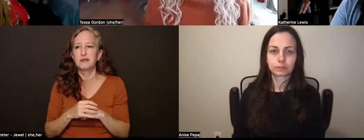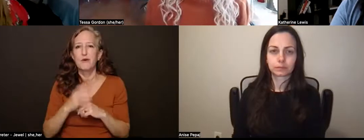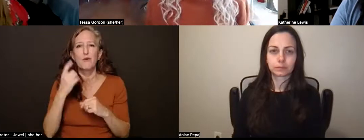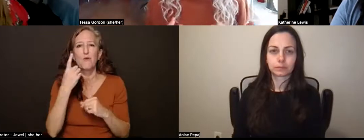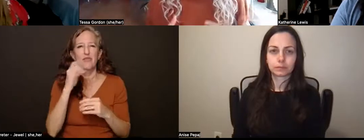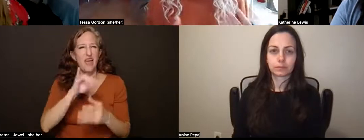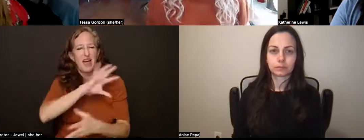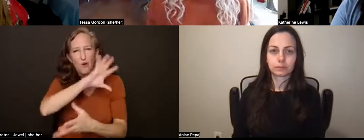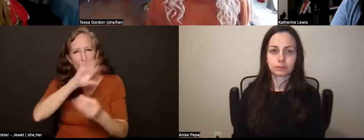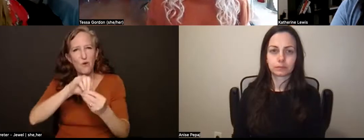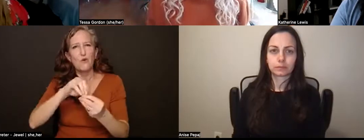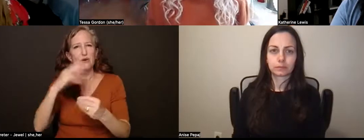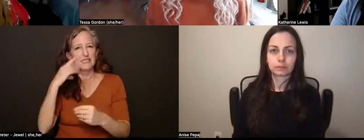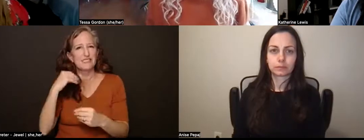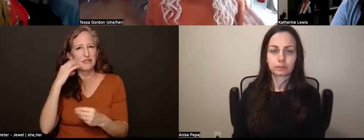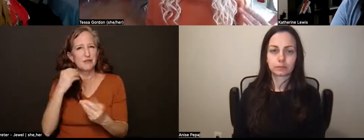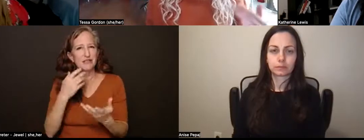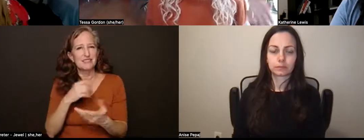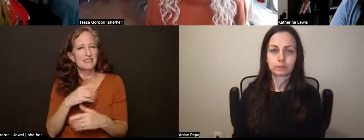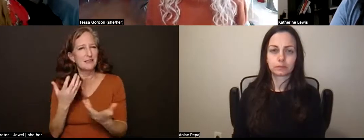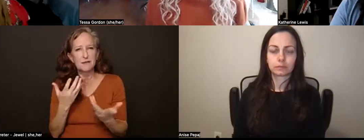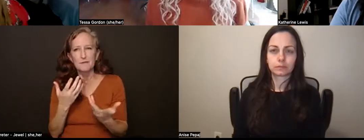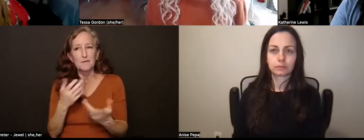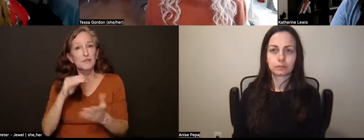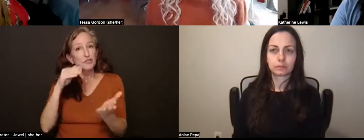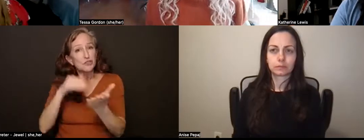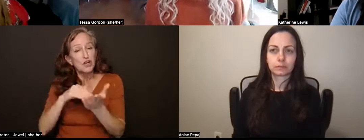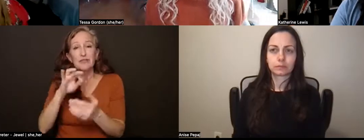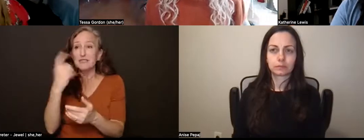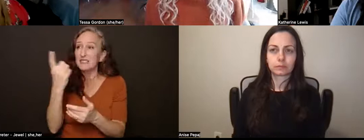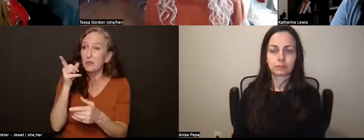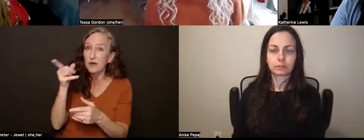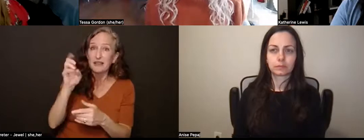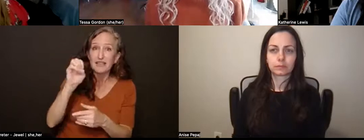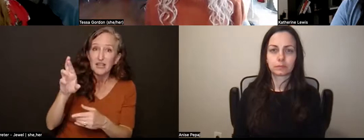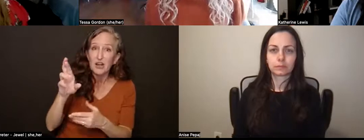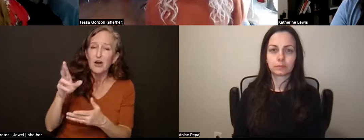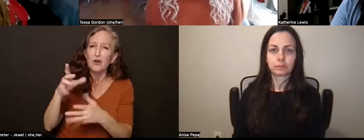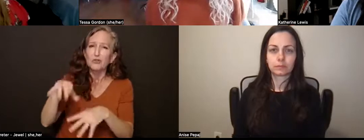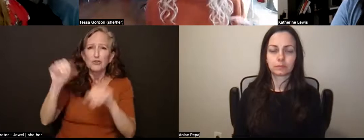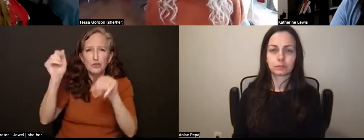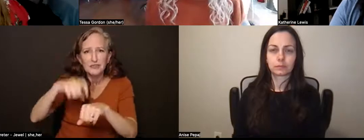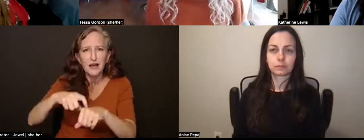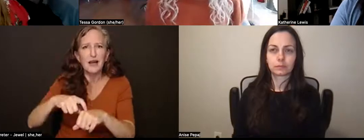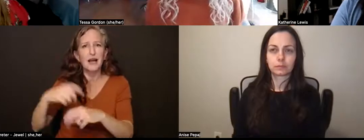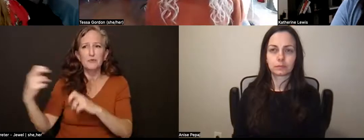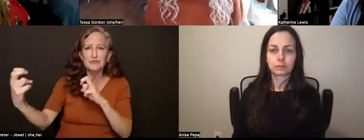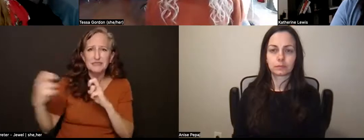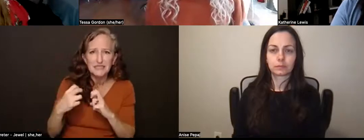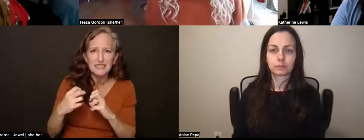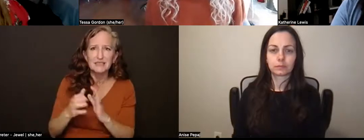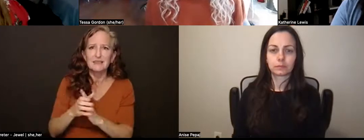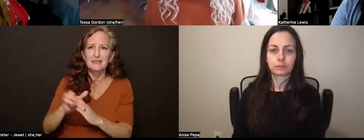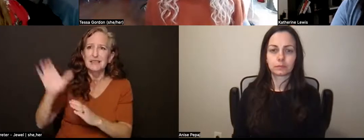experiences. So having doctors, if someone at the ER had just treated me differently, had taken the time to listen to my